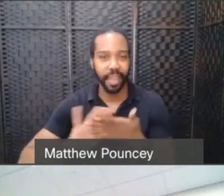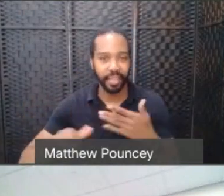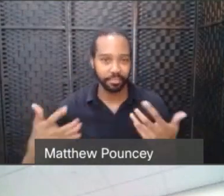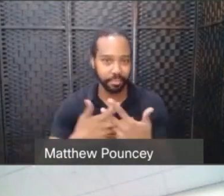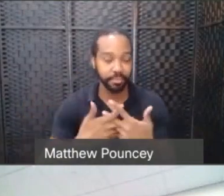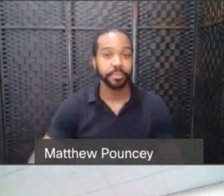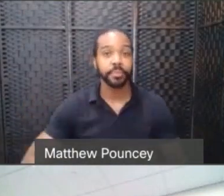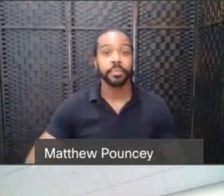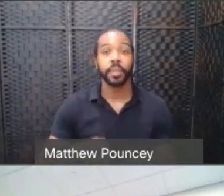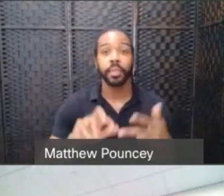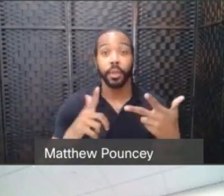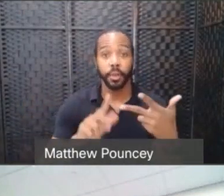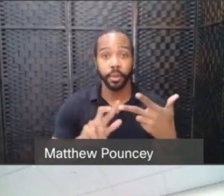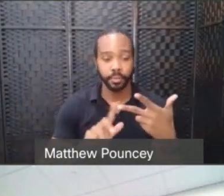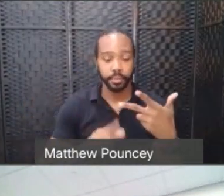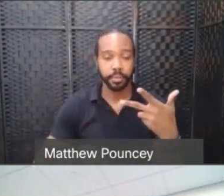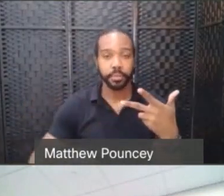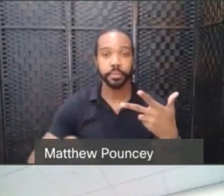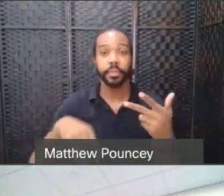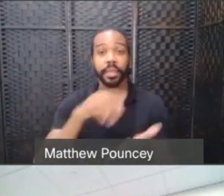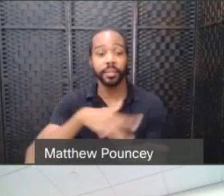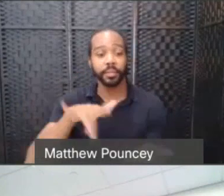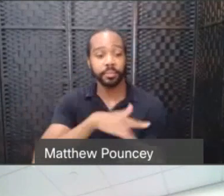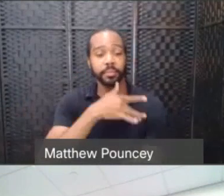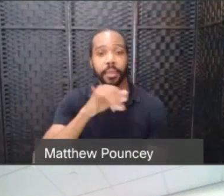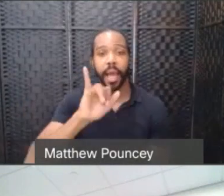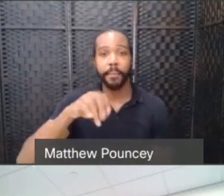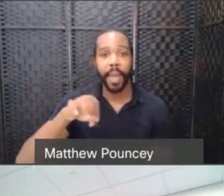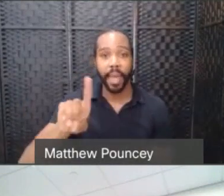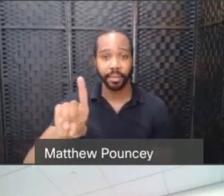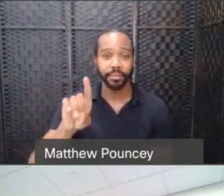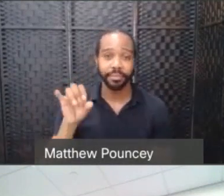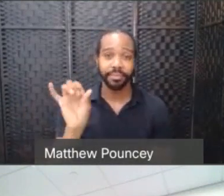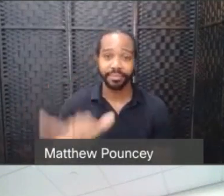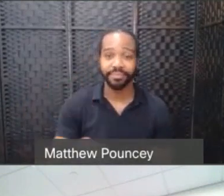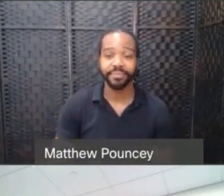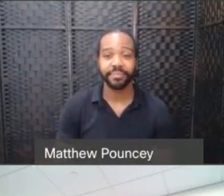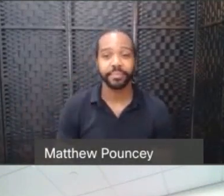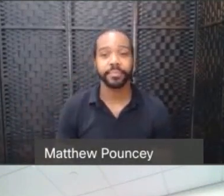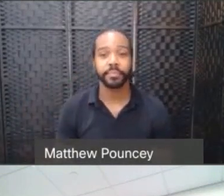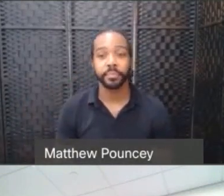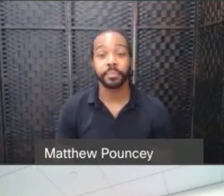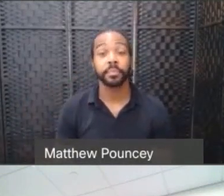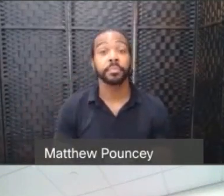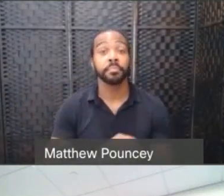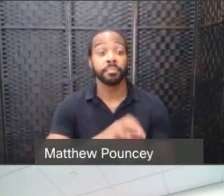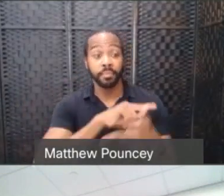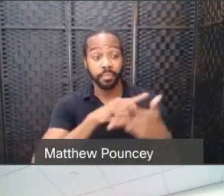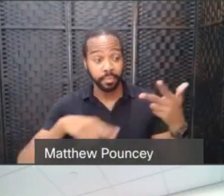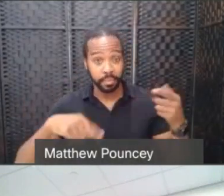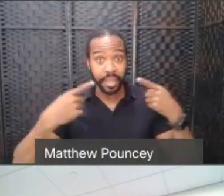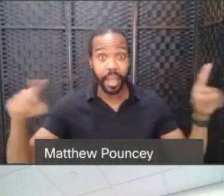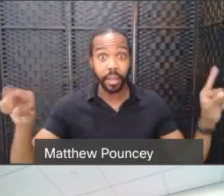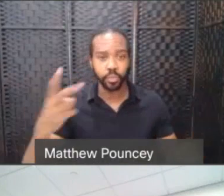was an iPad. So once we announced that, our numbers shot